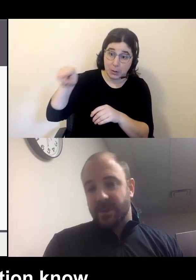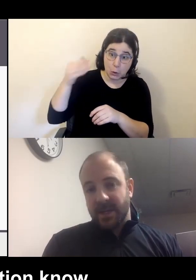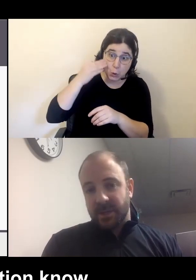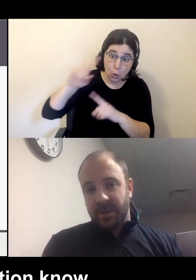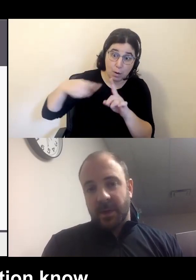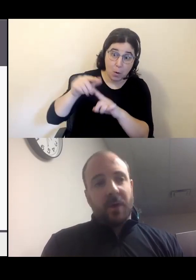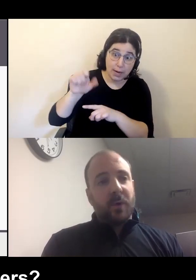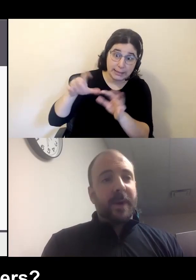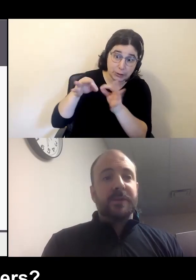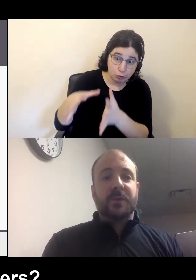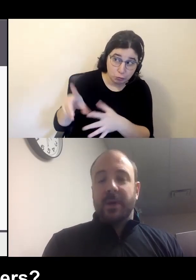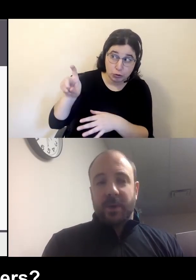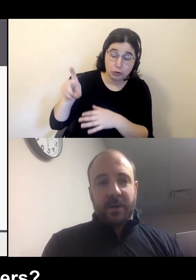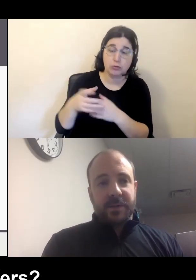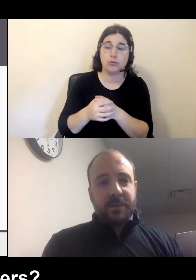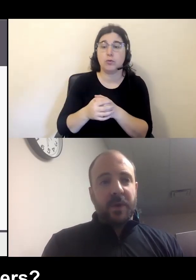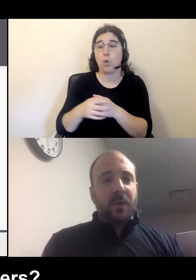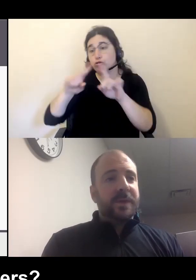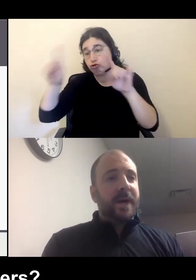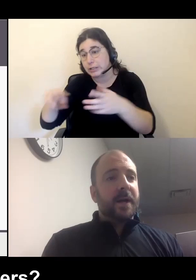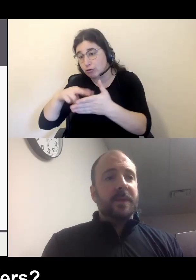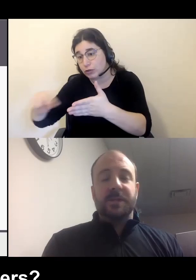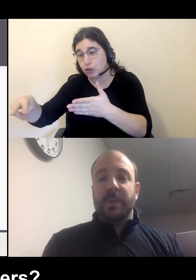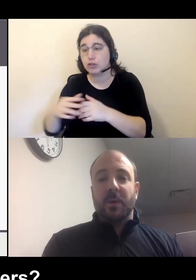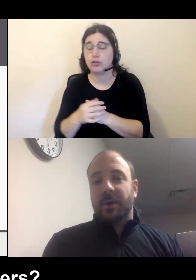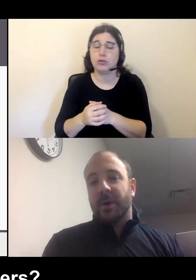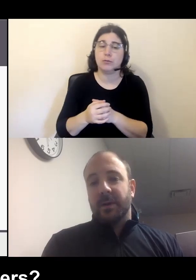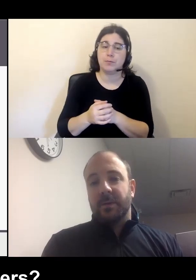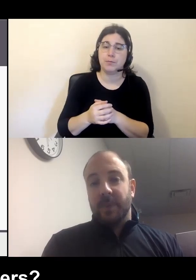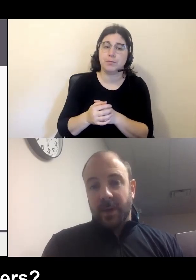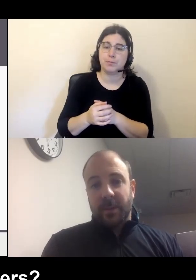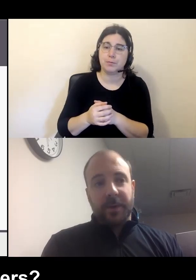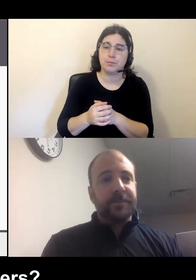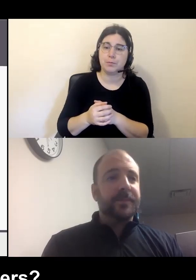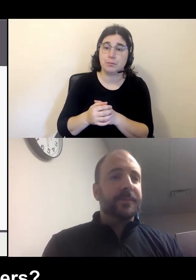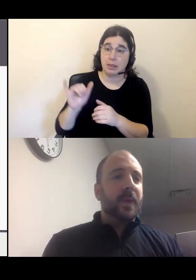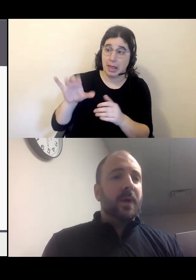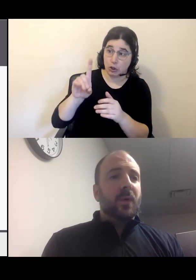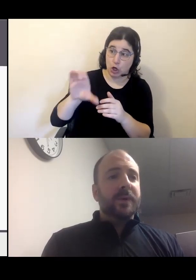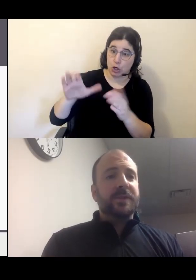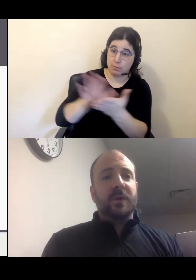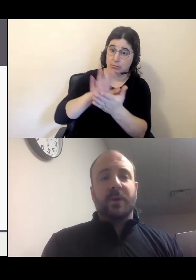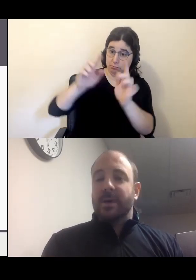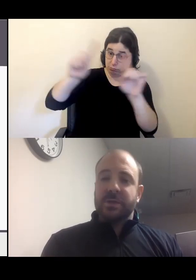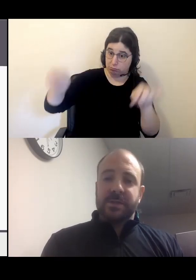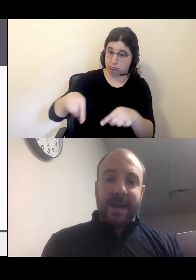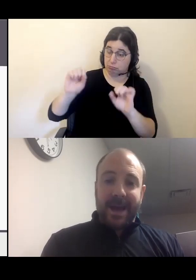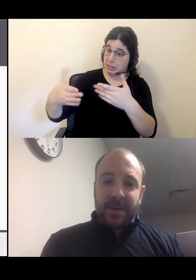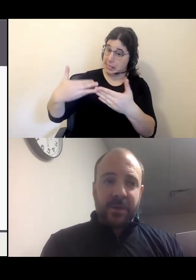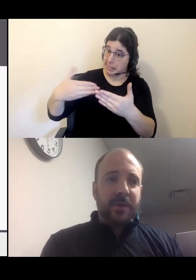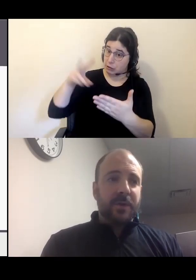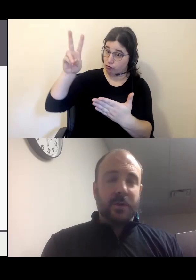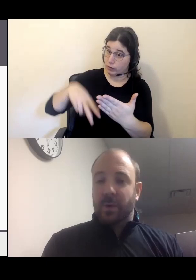ASL interpretation? What about screen readers? Would the documents being worked on be readable? Once you know the questions